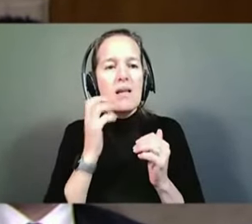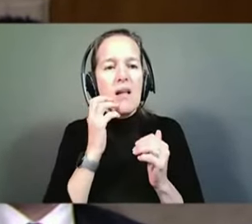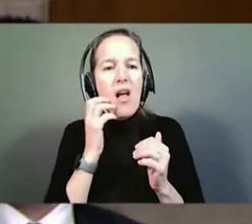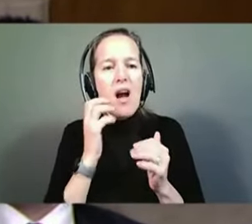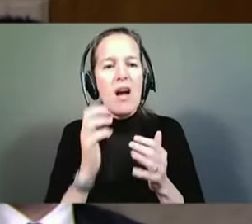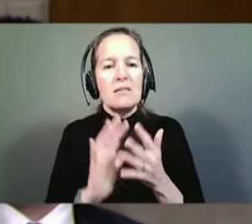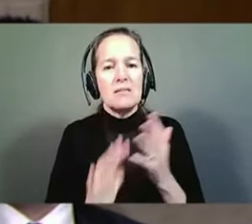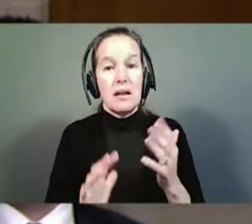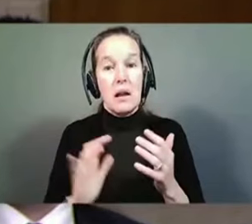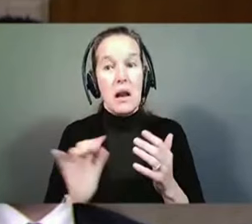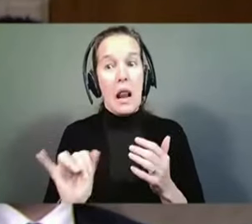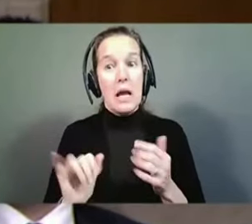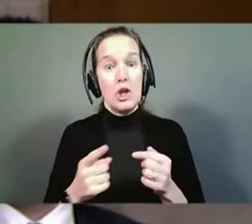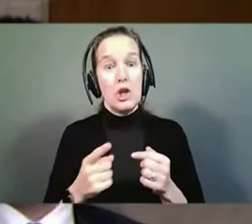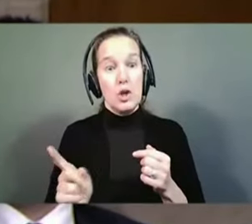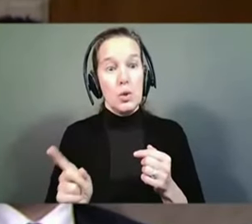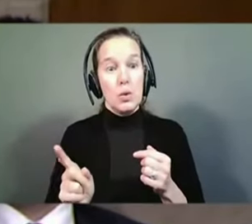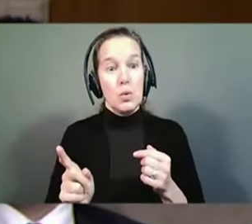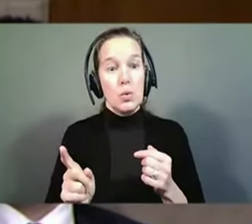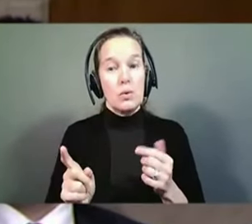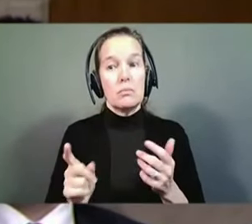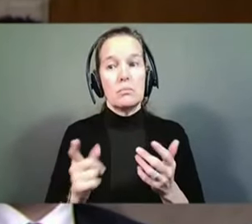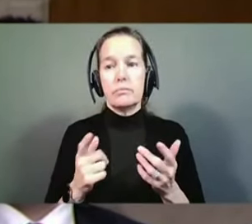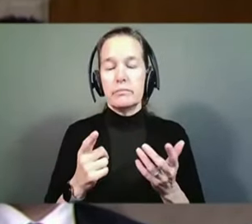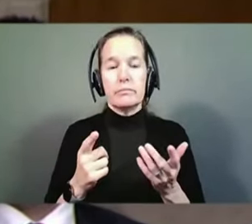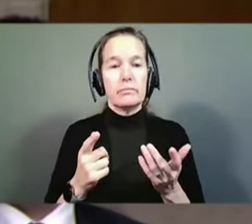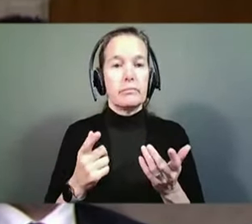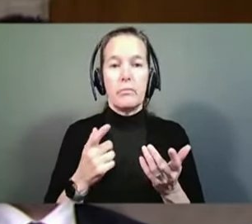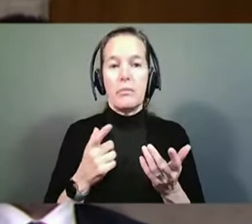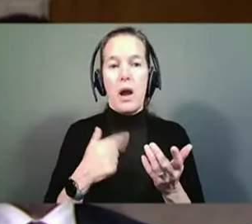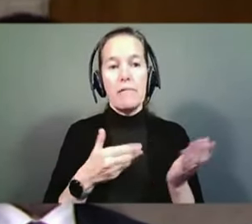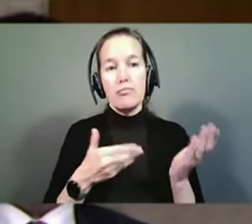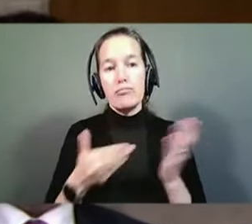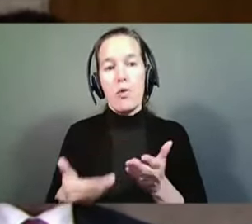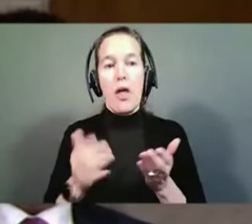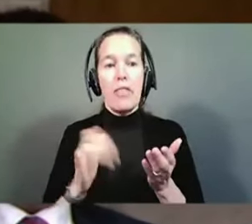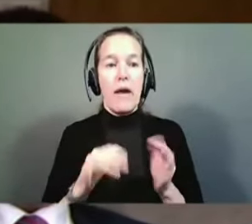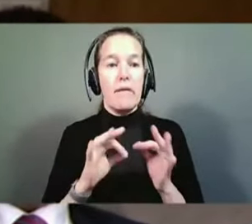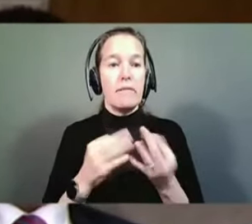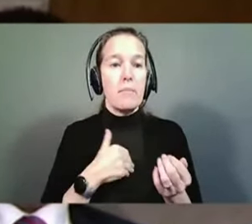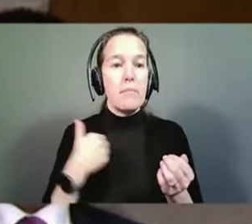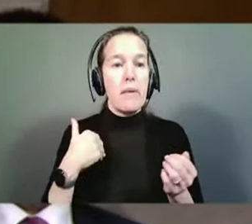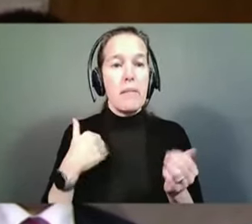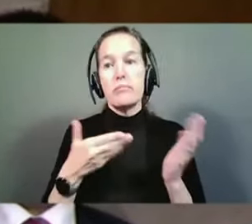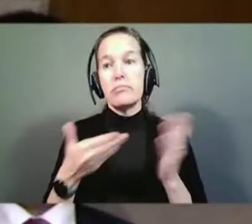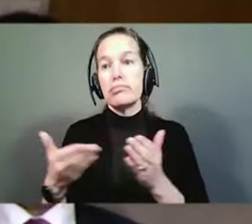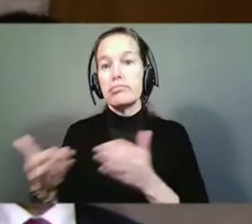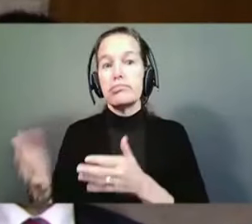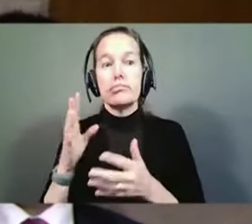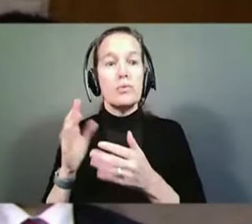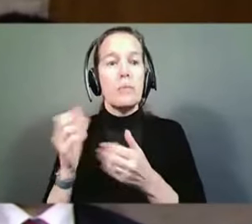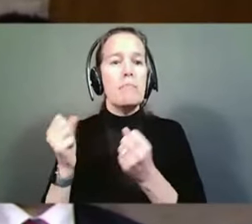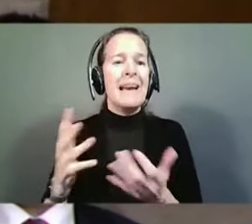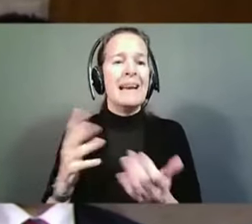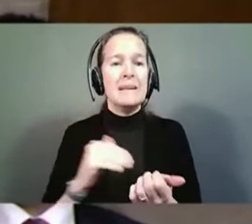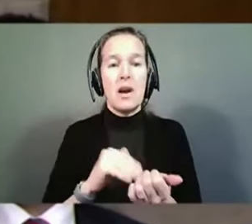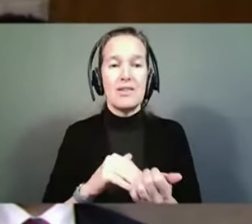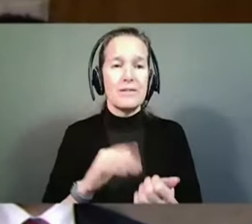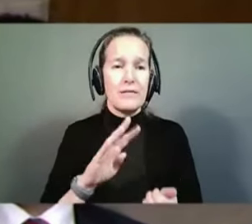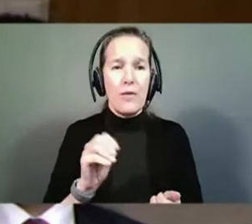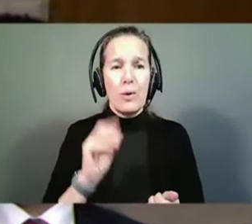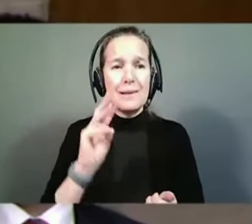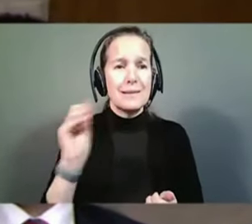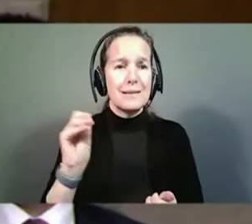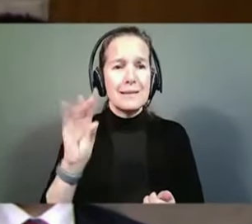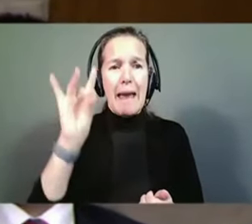Like you, we've taken my loved one to dozens of doctors. I've talked to 40, 50, 60, 80. I've read everything there is to